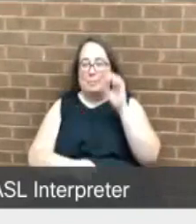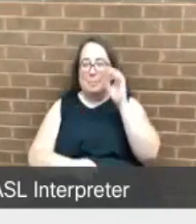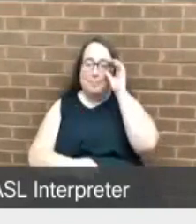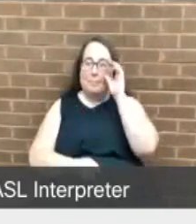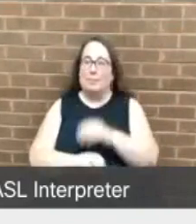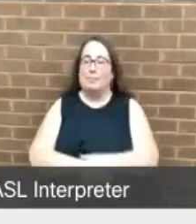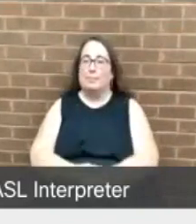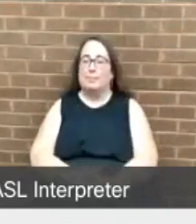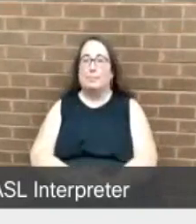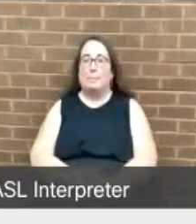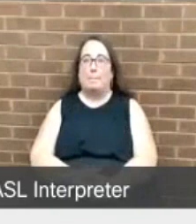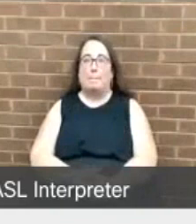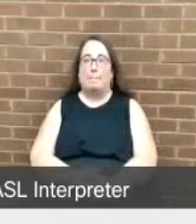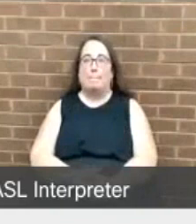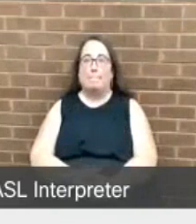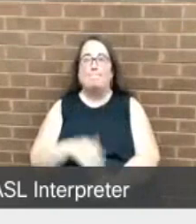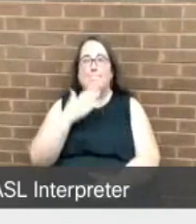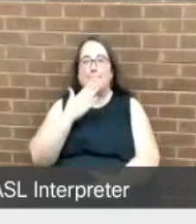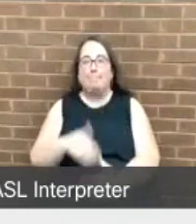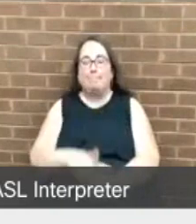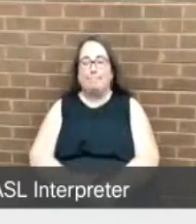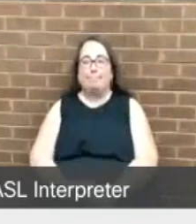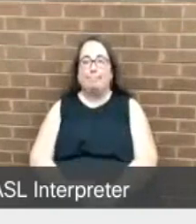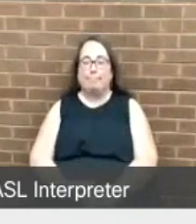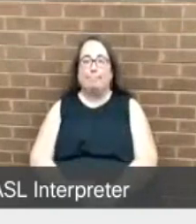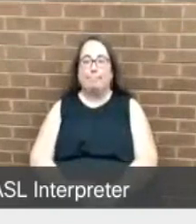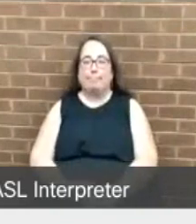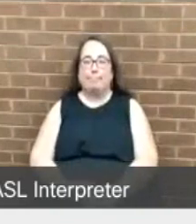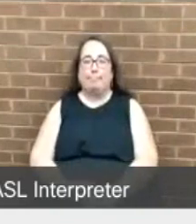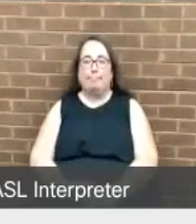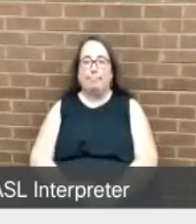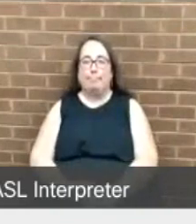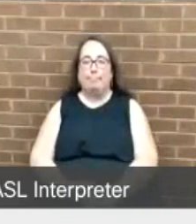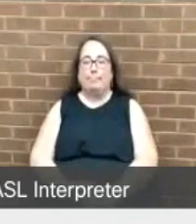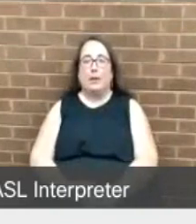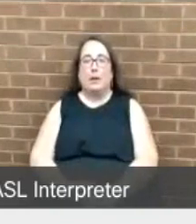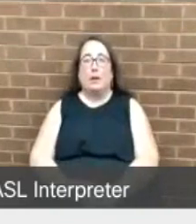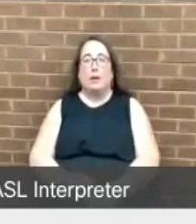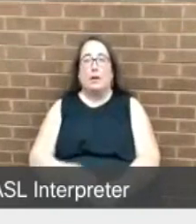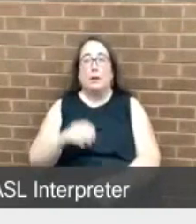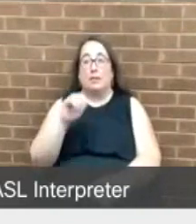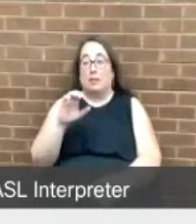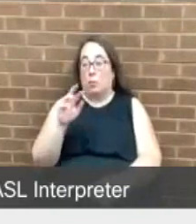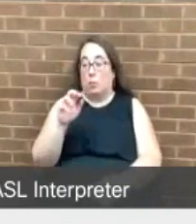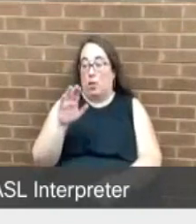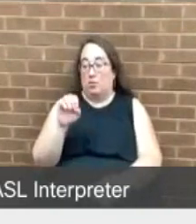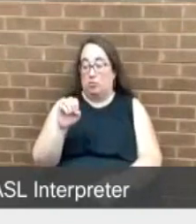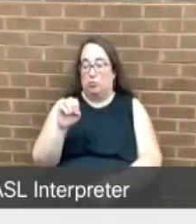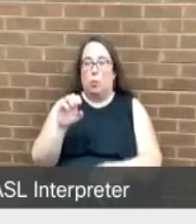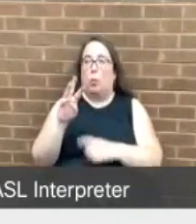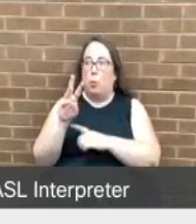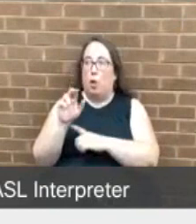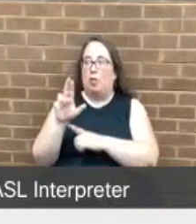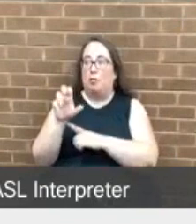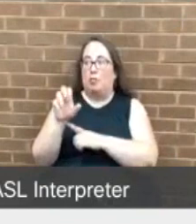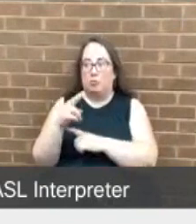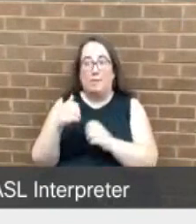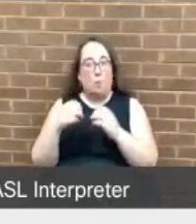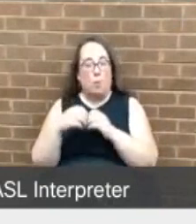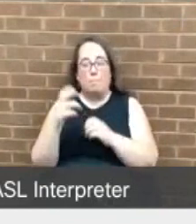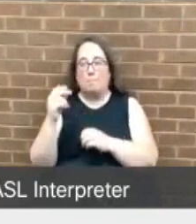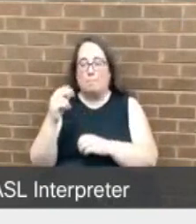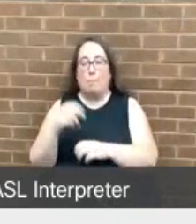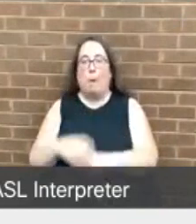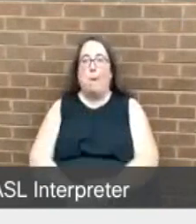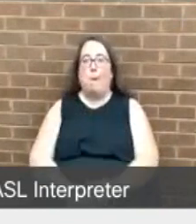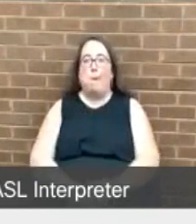interpreter. Thank you very much. Council Chair Walsh, do you have anything else? No, that was it. Thanks. Okay,